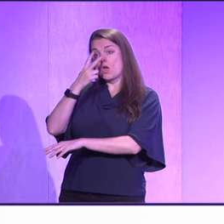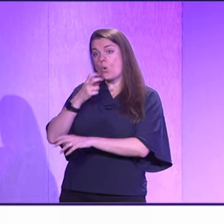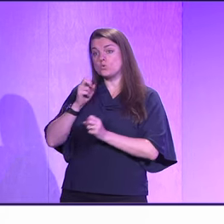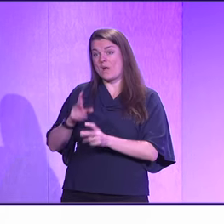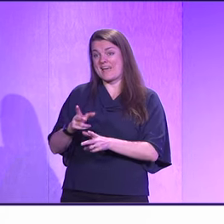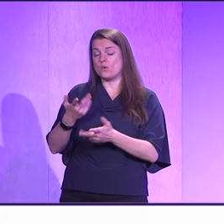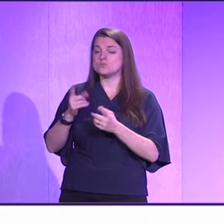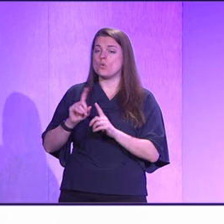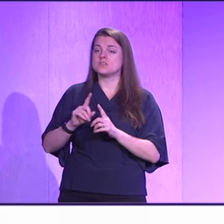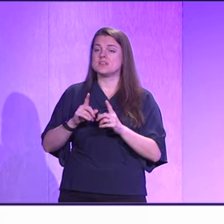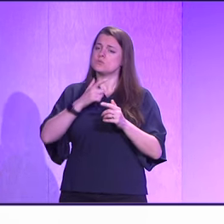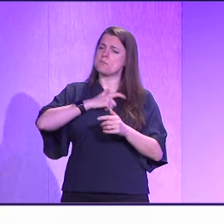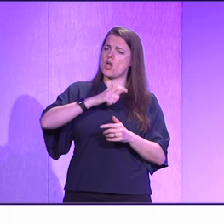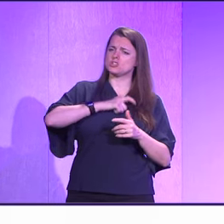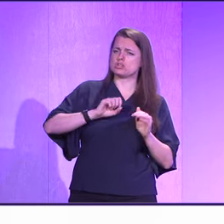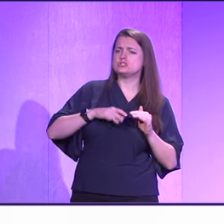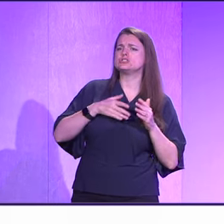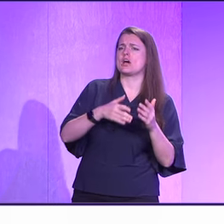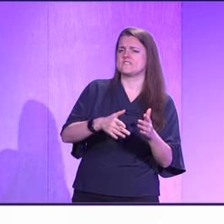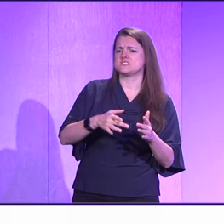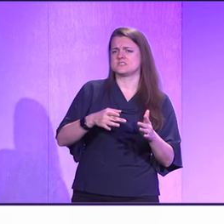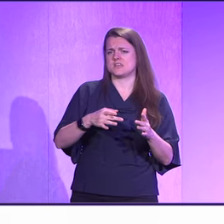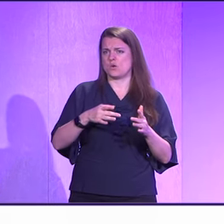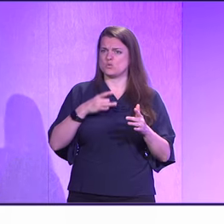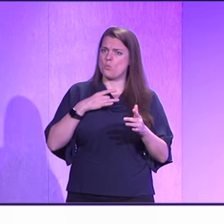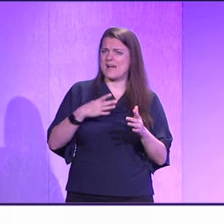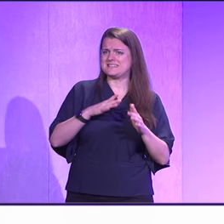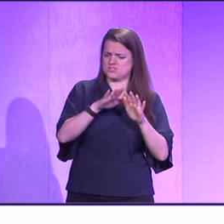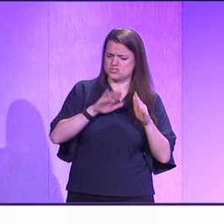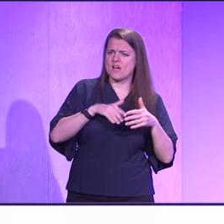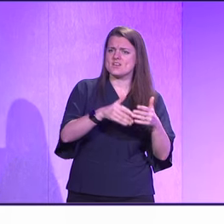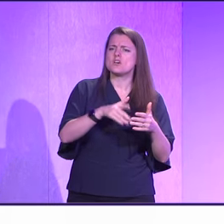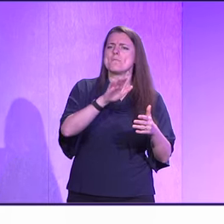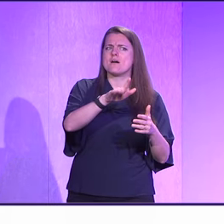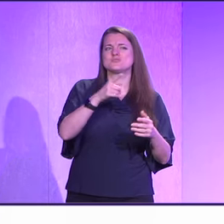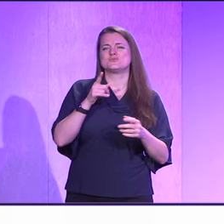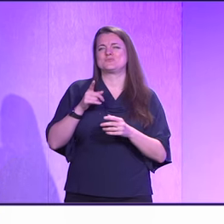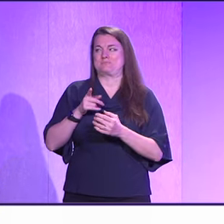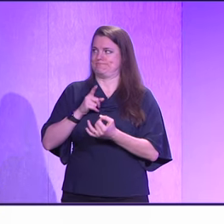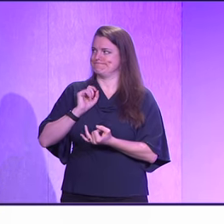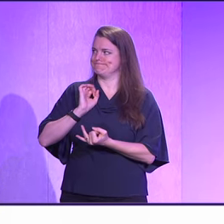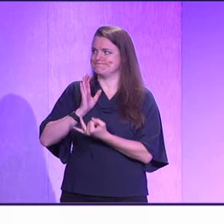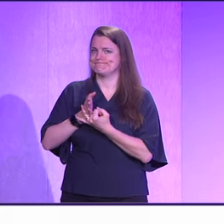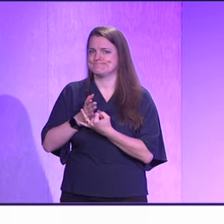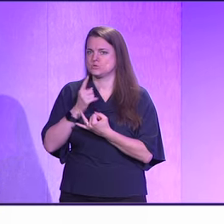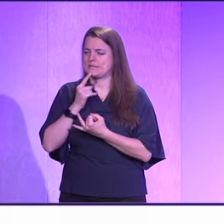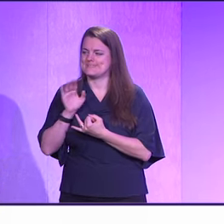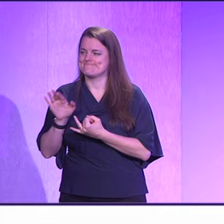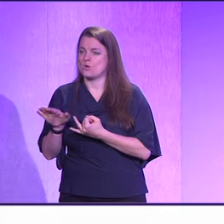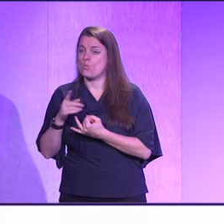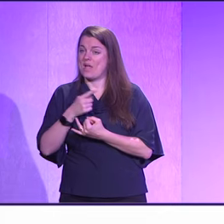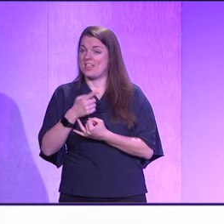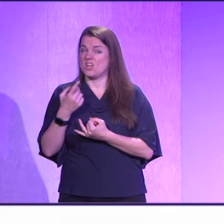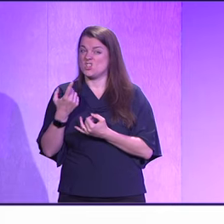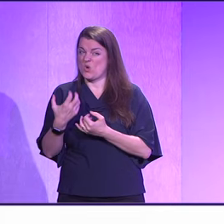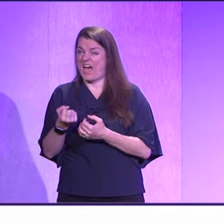glove service. It was a personal service, right? And you have to turn around as part of DevOps and say to people, well, you've got Alfred today,